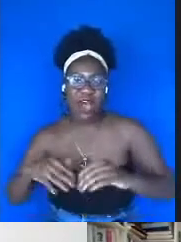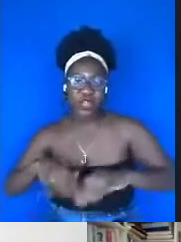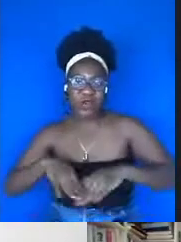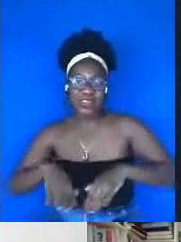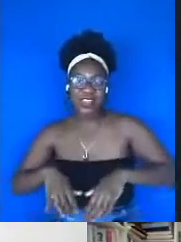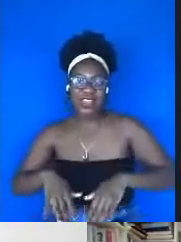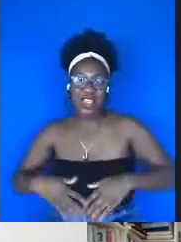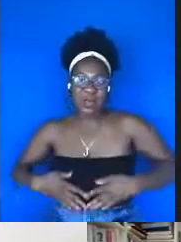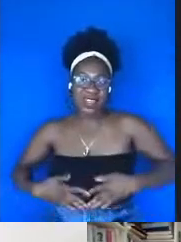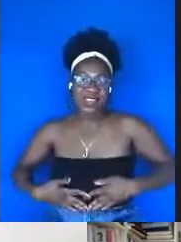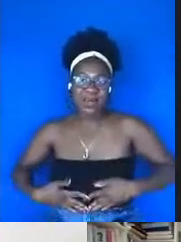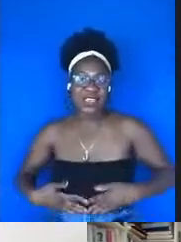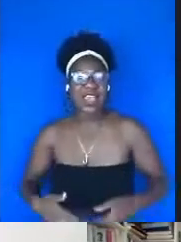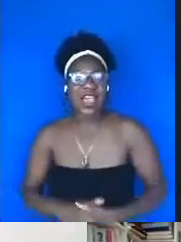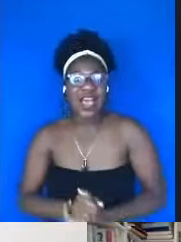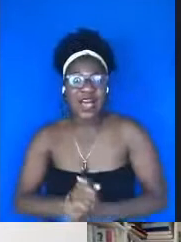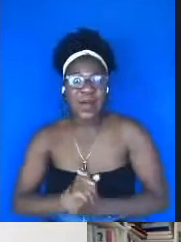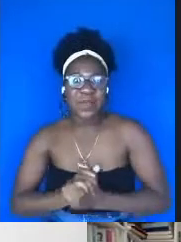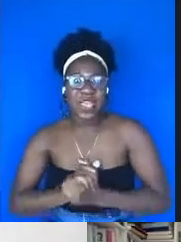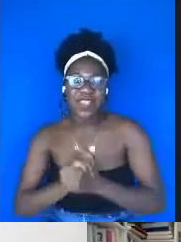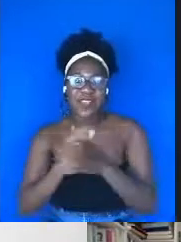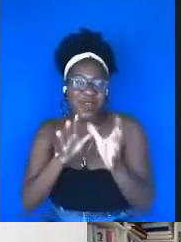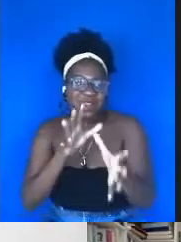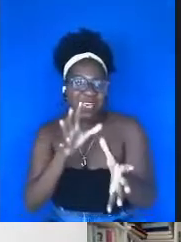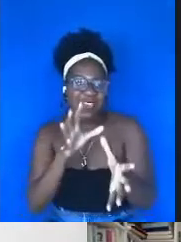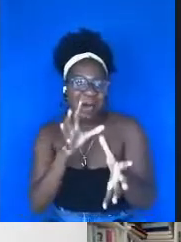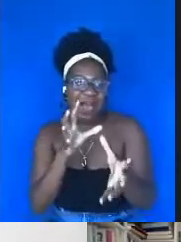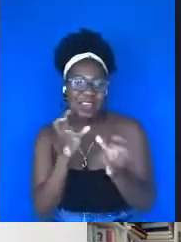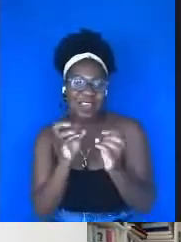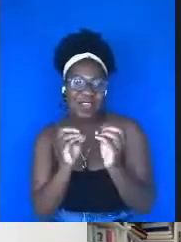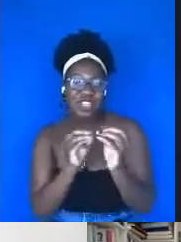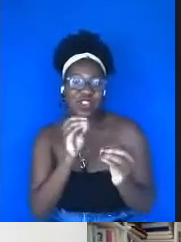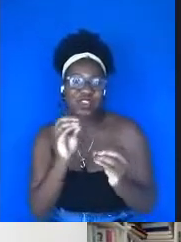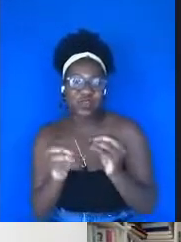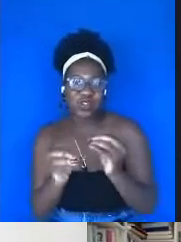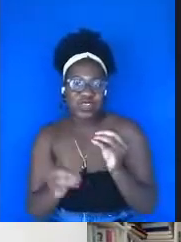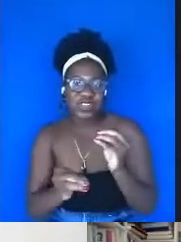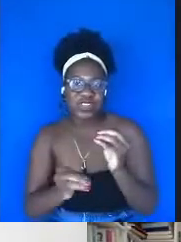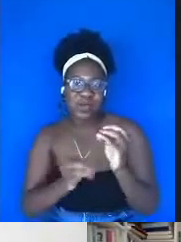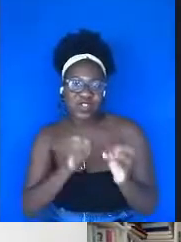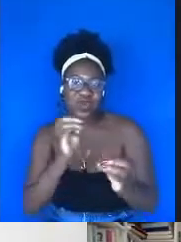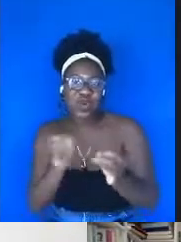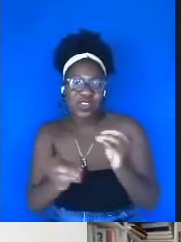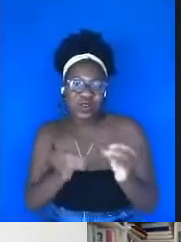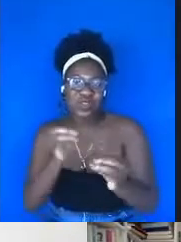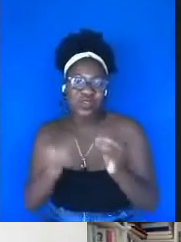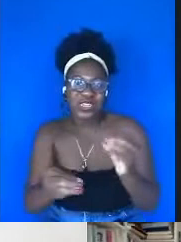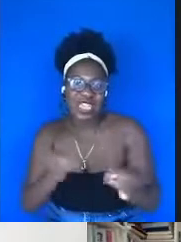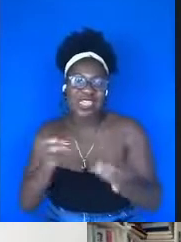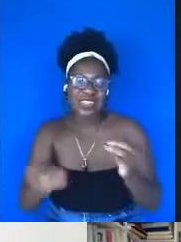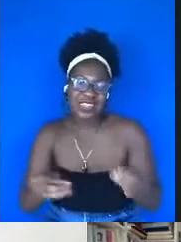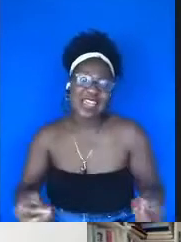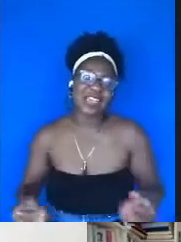and, like, how low does it sit in my stomach? And then as well as, like, that balance of, like, she's sultry, but she's, like, a mature